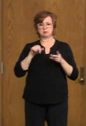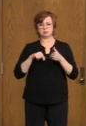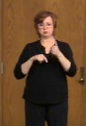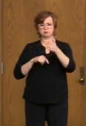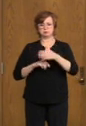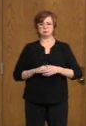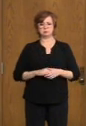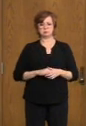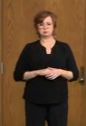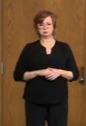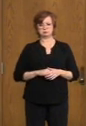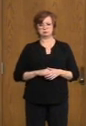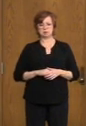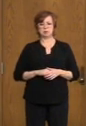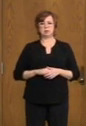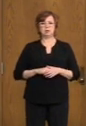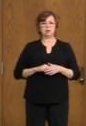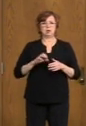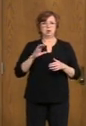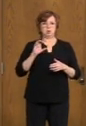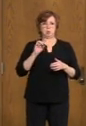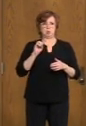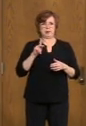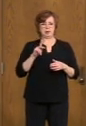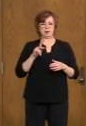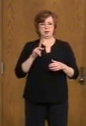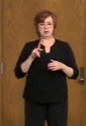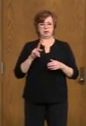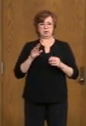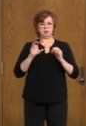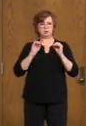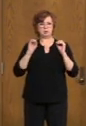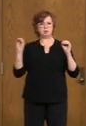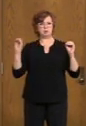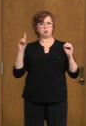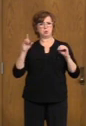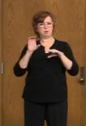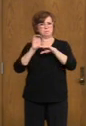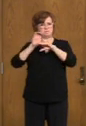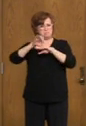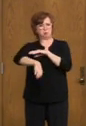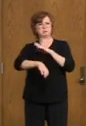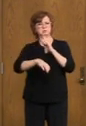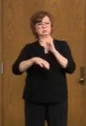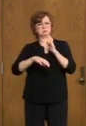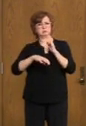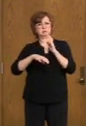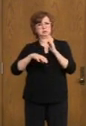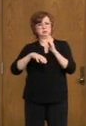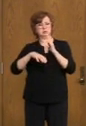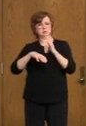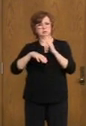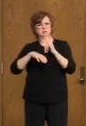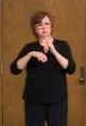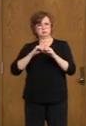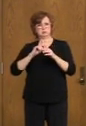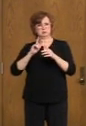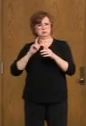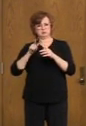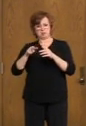to see enforcement step up then? Because everything I'm hearing from both of you is that the urgency is there now, and if you need